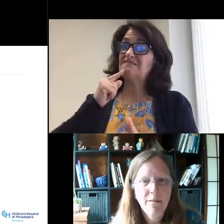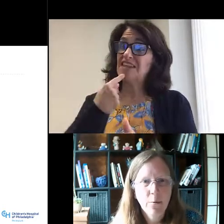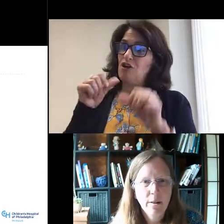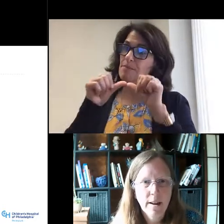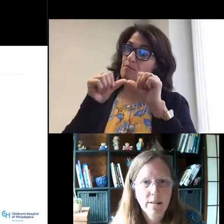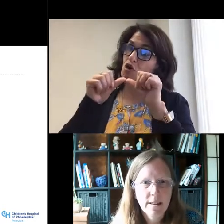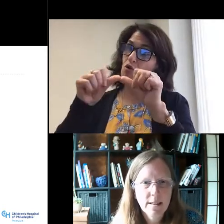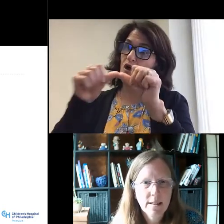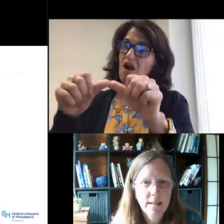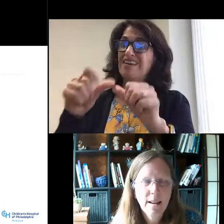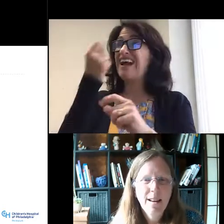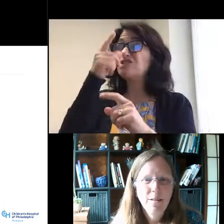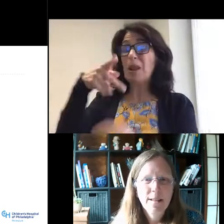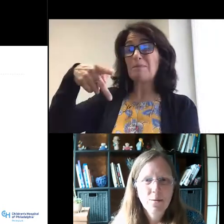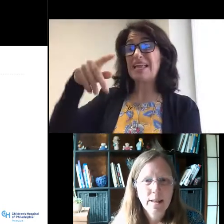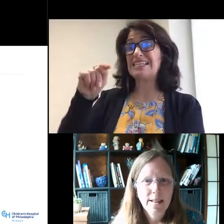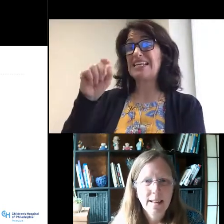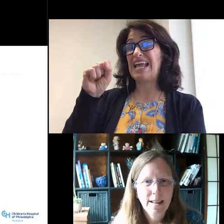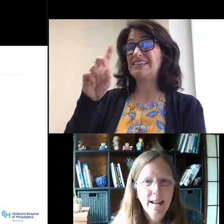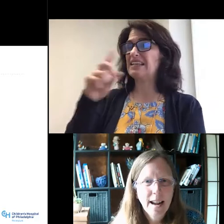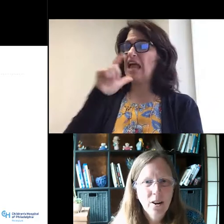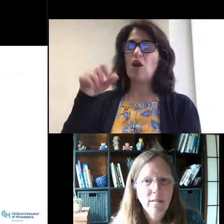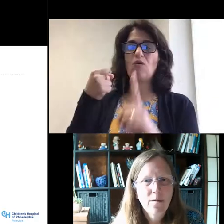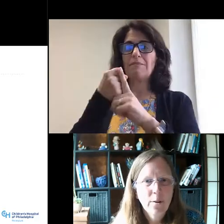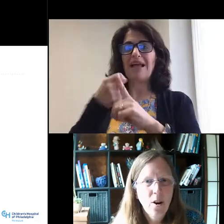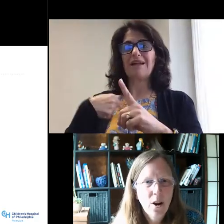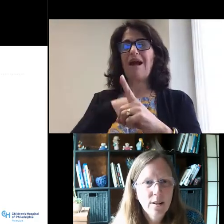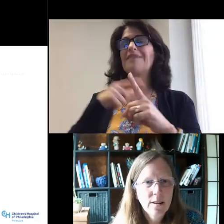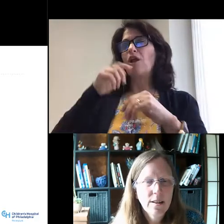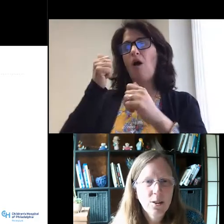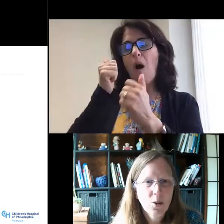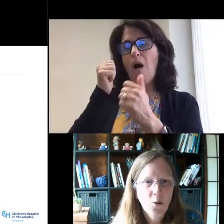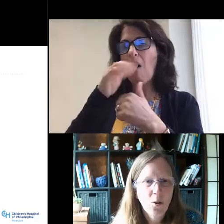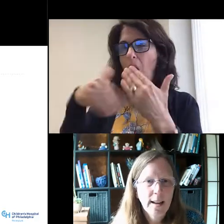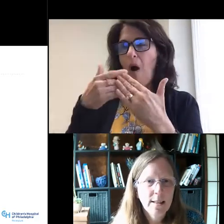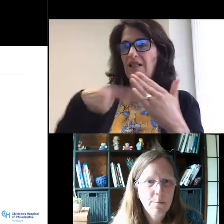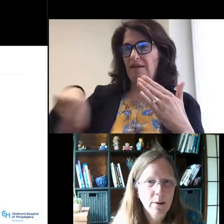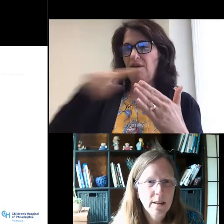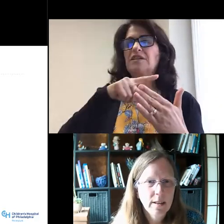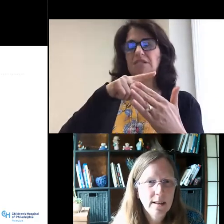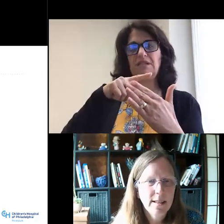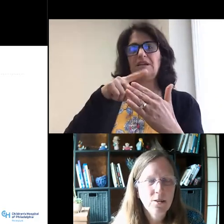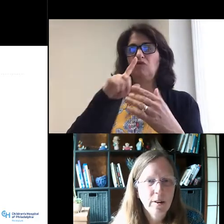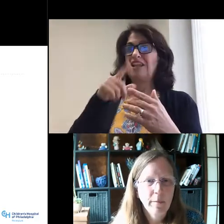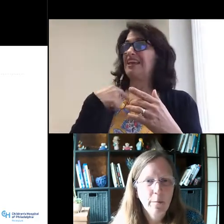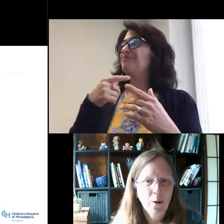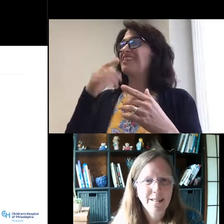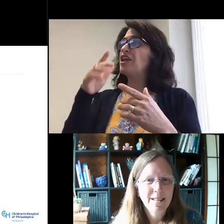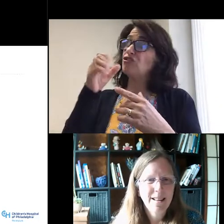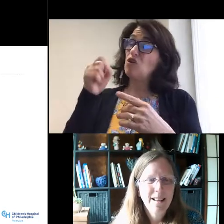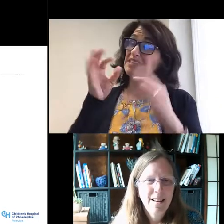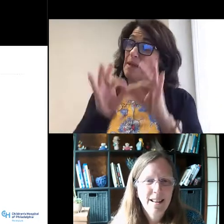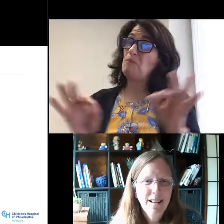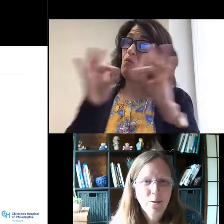but everyone around us. For this reason, caring for the heart, soul, and spirit is extremely